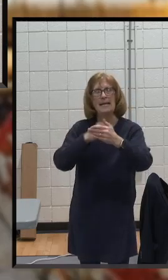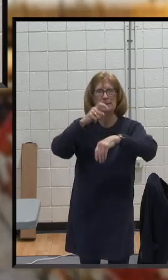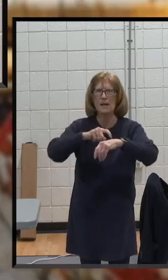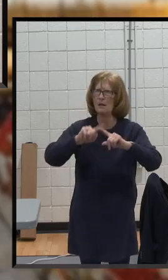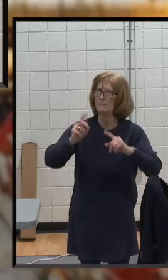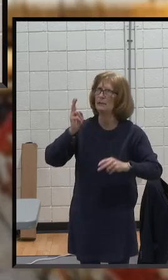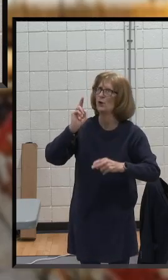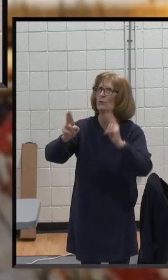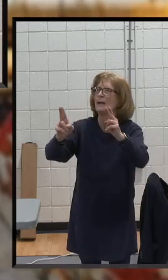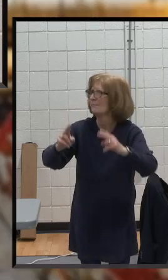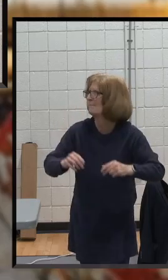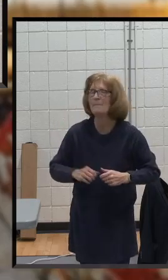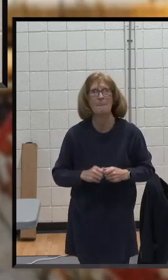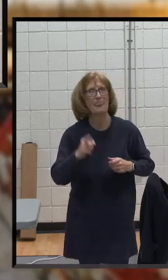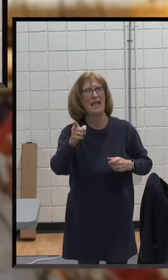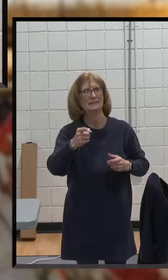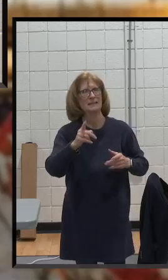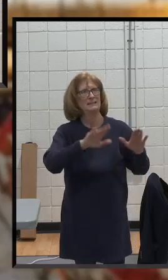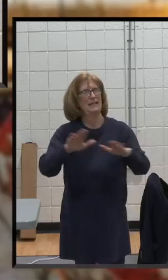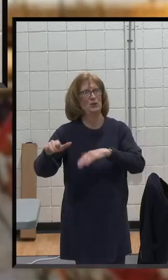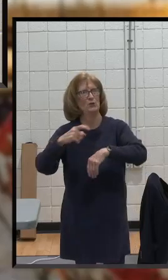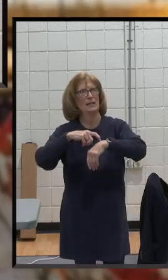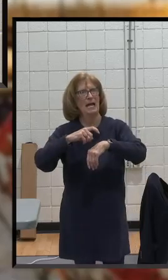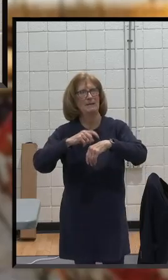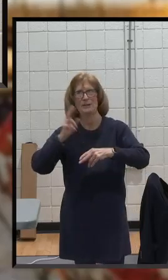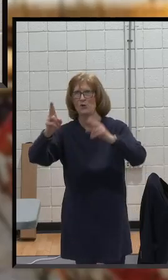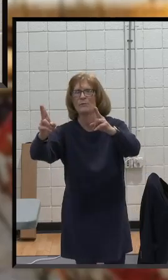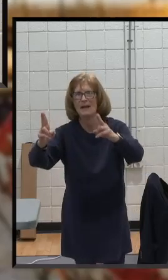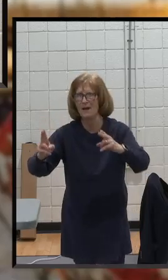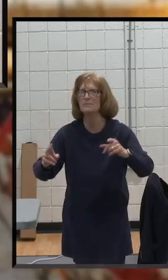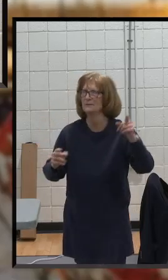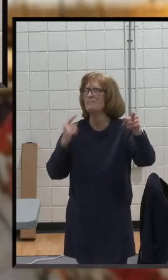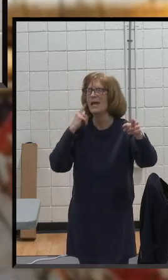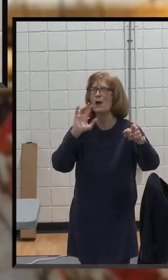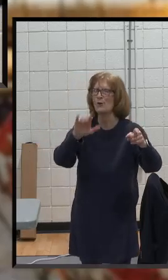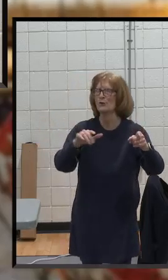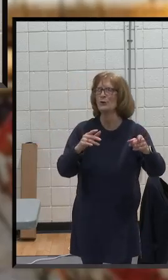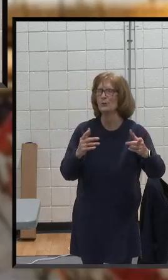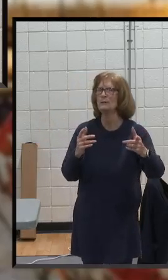I think I heard take your time but hurry up, is that right?